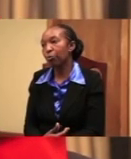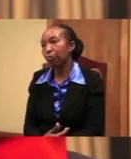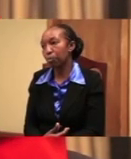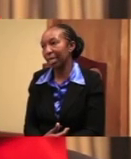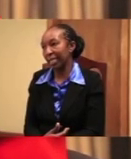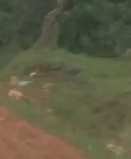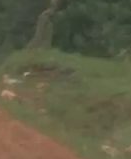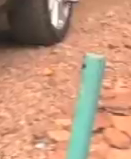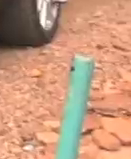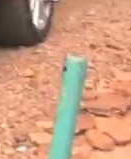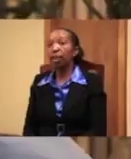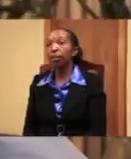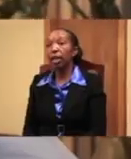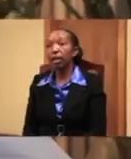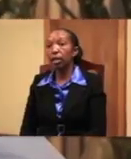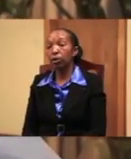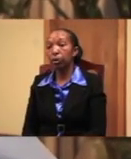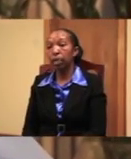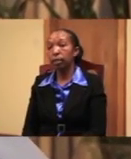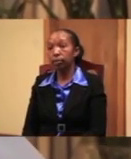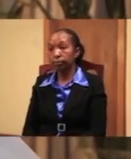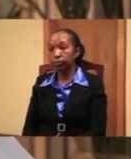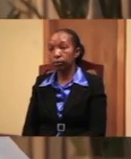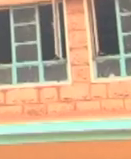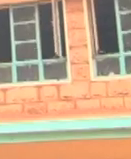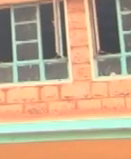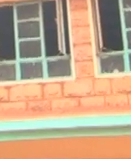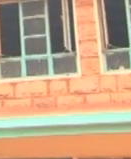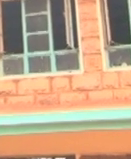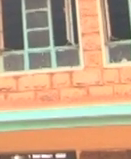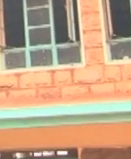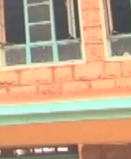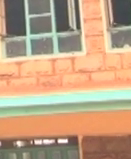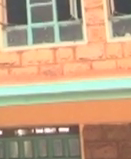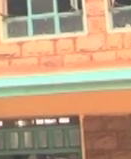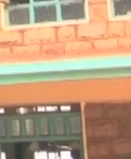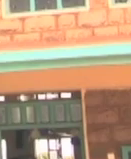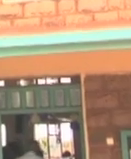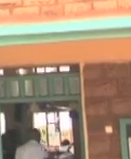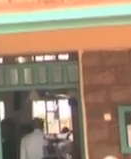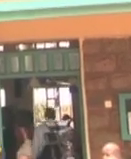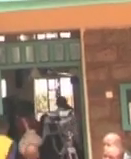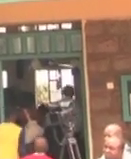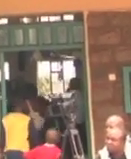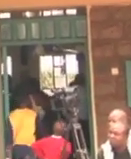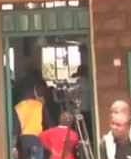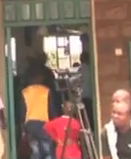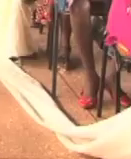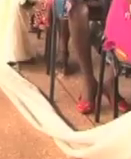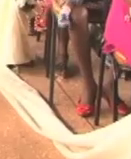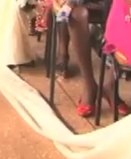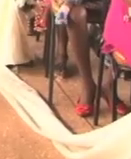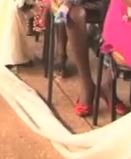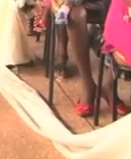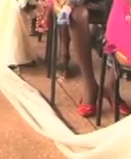are one family. We are three in our family, the only son and two sisters.